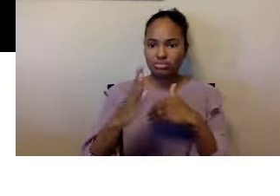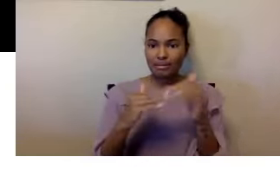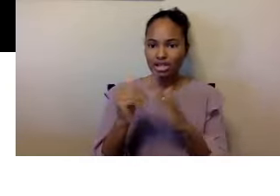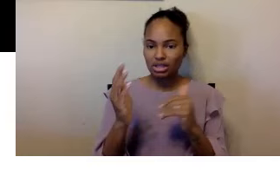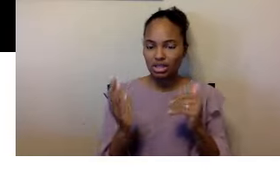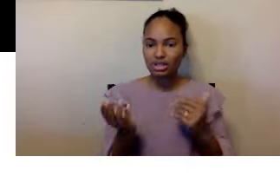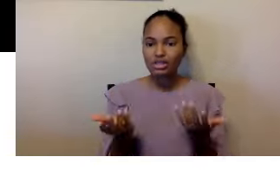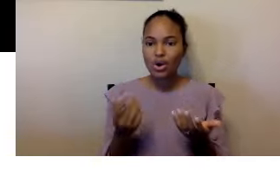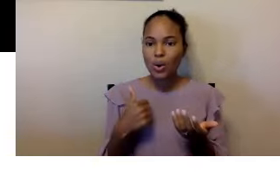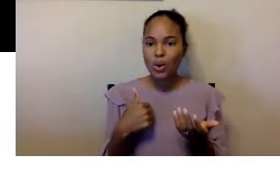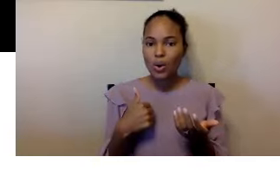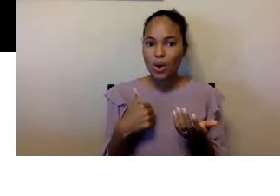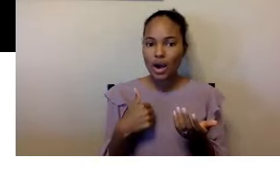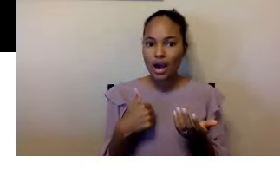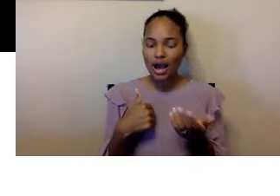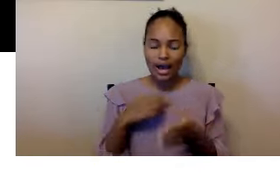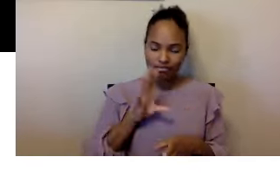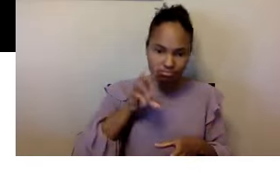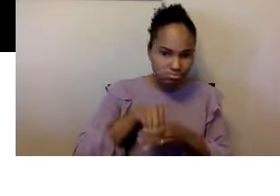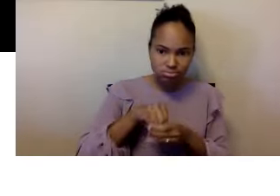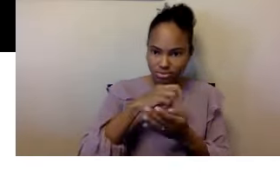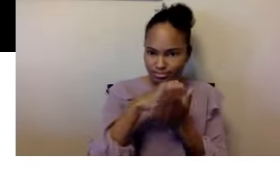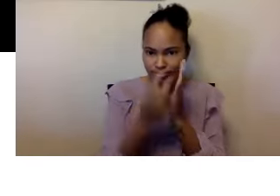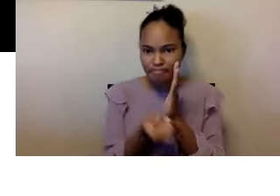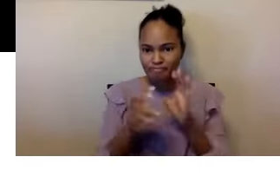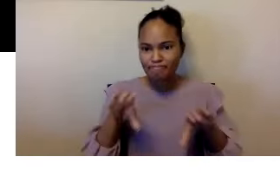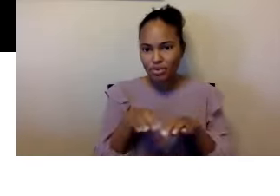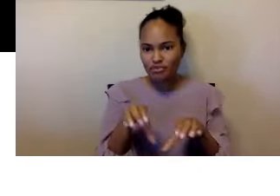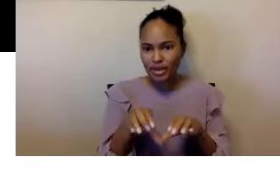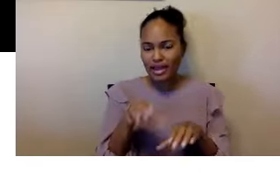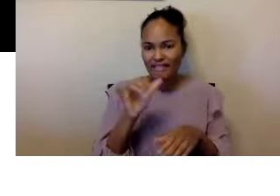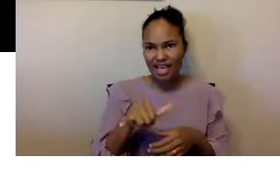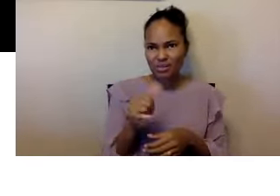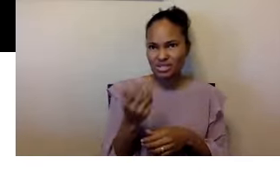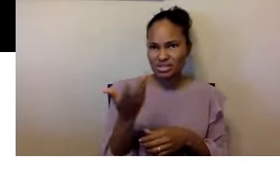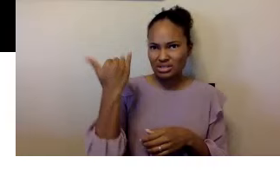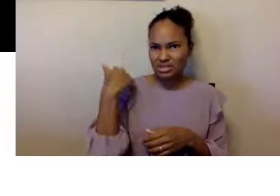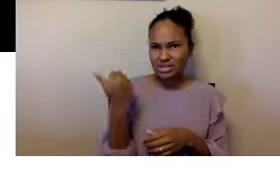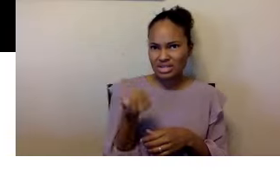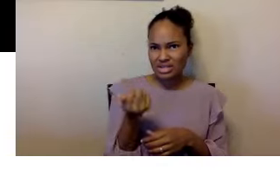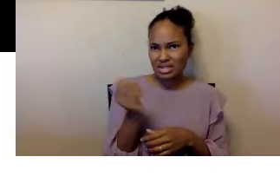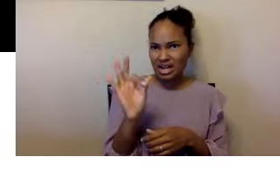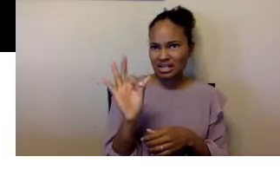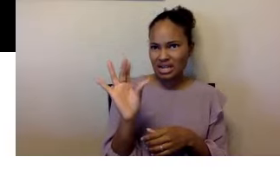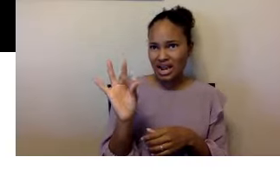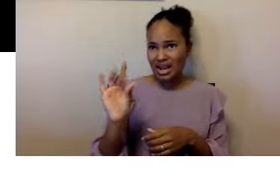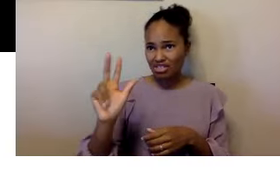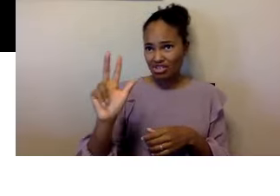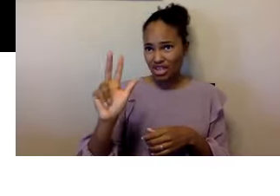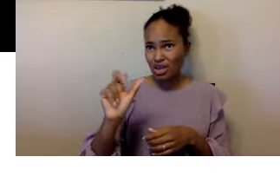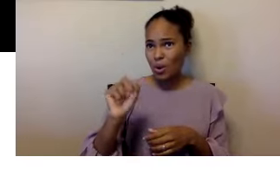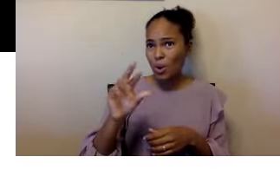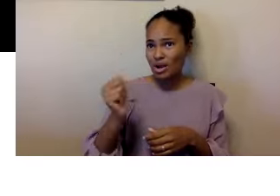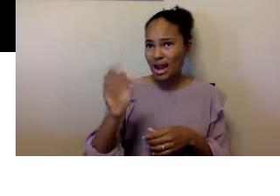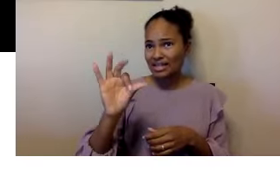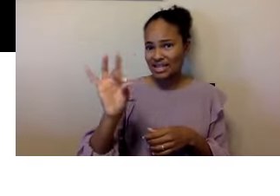I've been totally in the movement since then. That was back in 1983 or 82. But